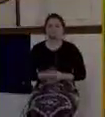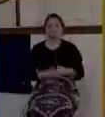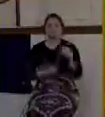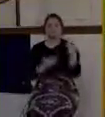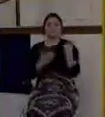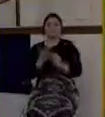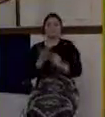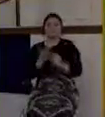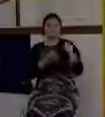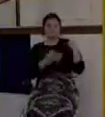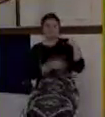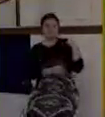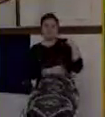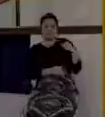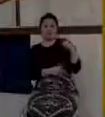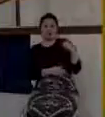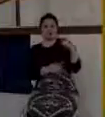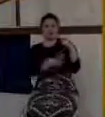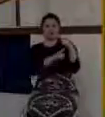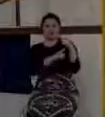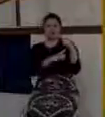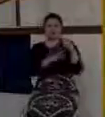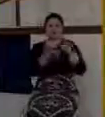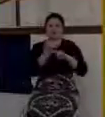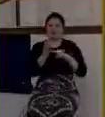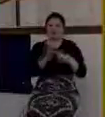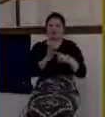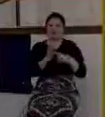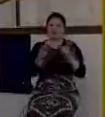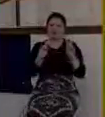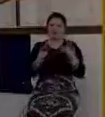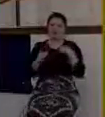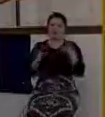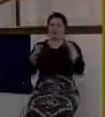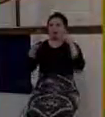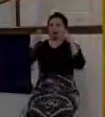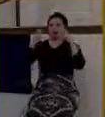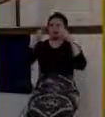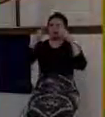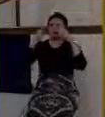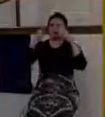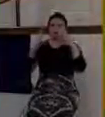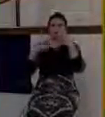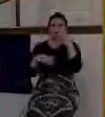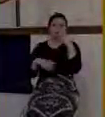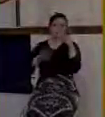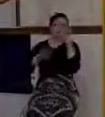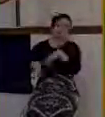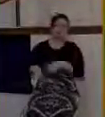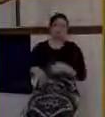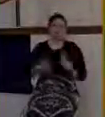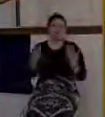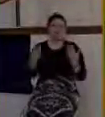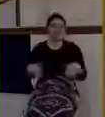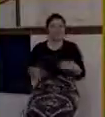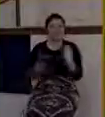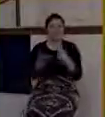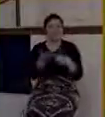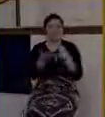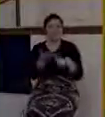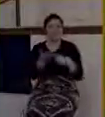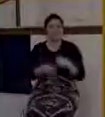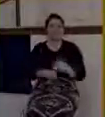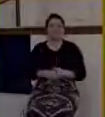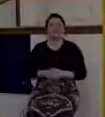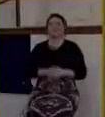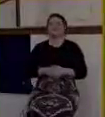word theology in a church, people's eyelids already start to get heavy because they think, you know, theology is something boring and that we're going to,